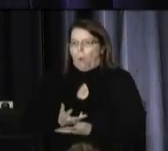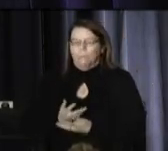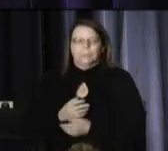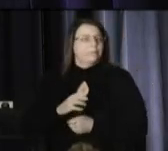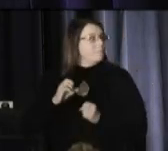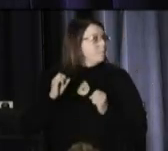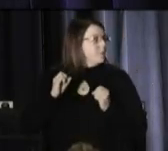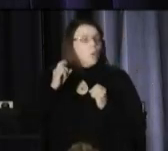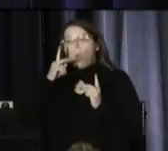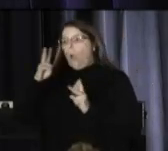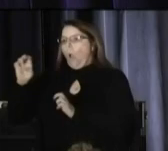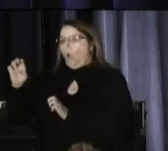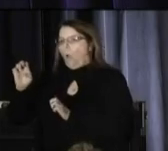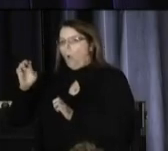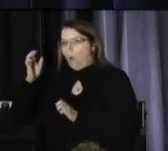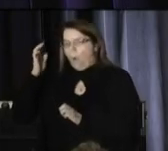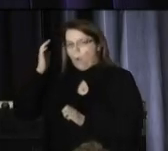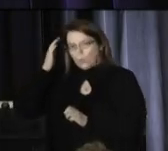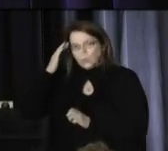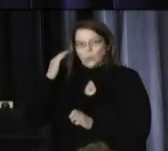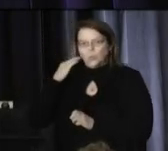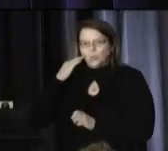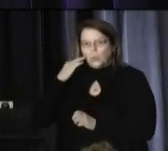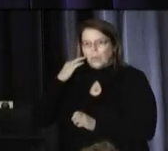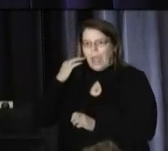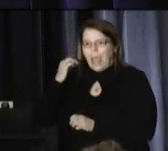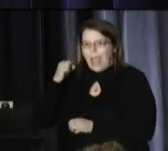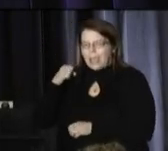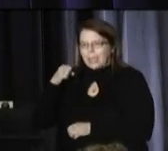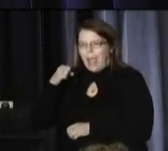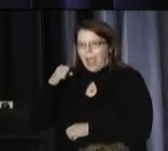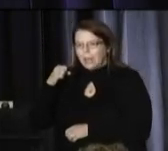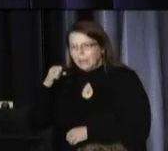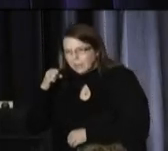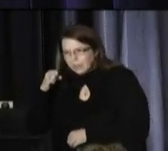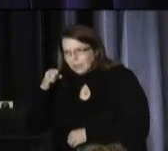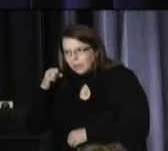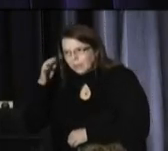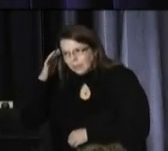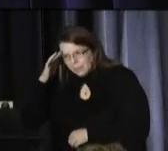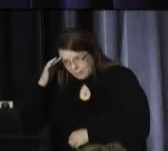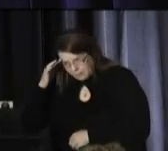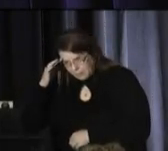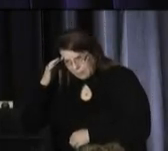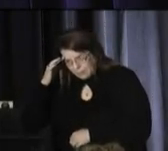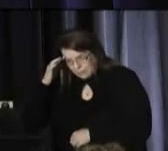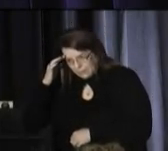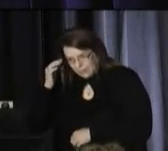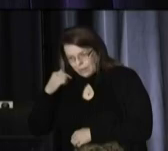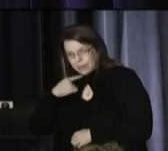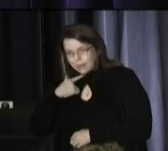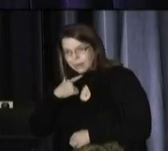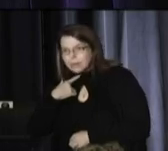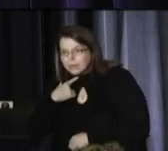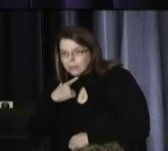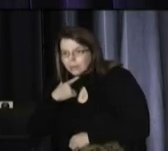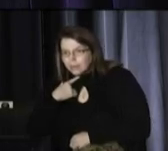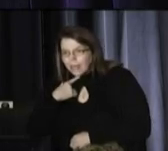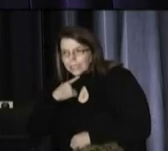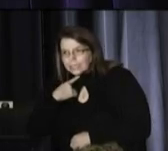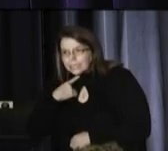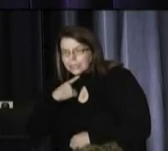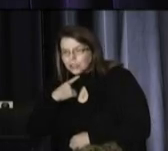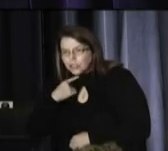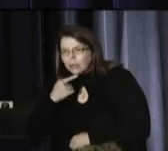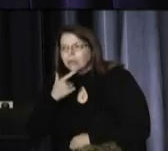Ode to the head nod, the slight angling up of the forehead, neck extension, quick